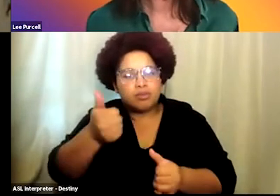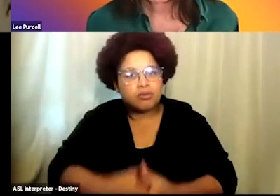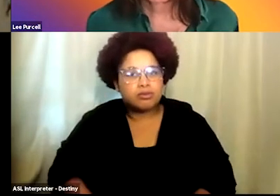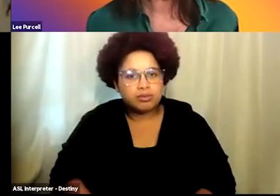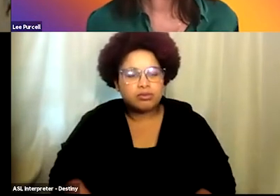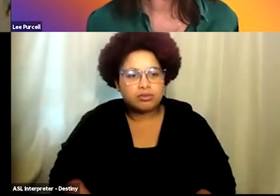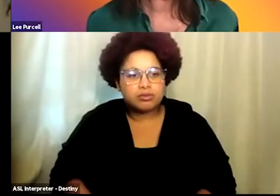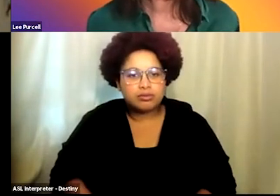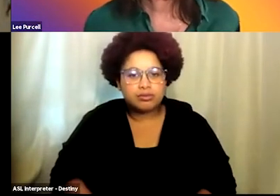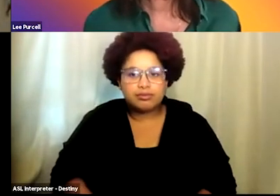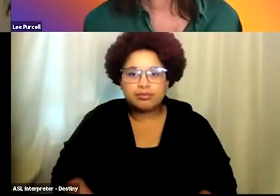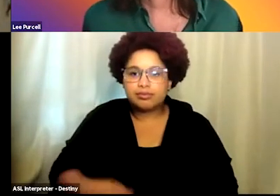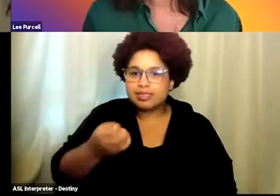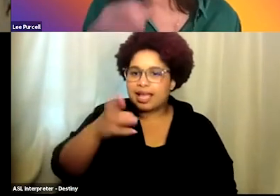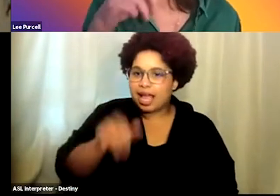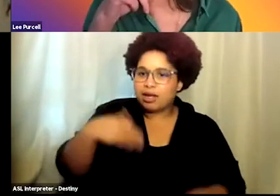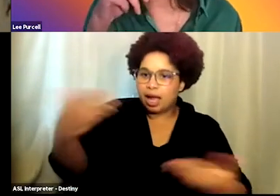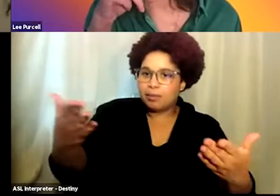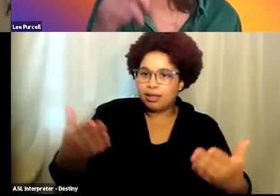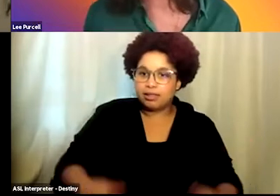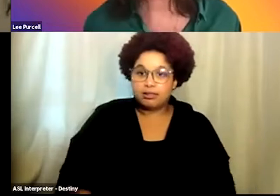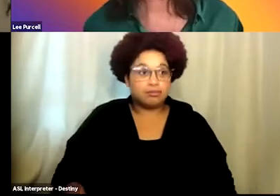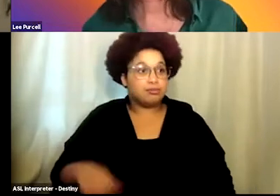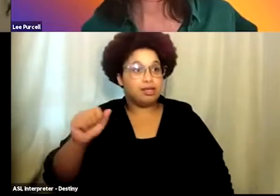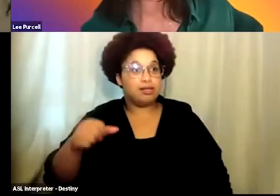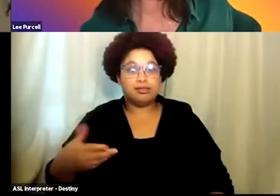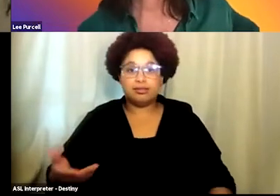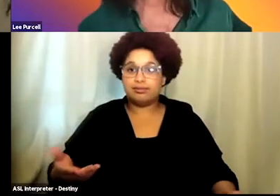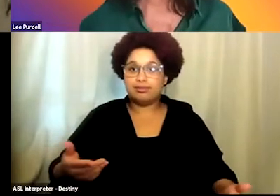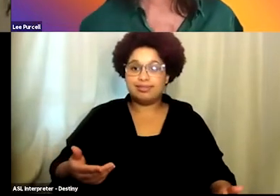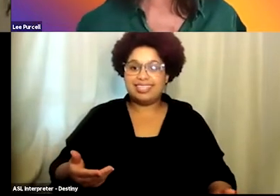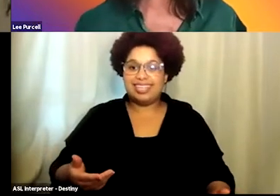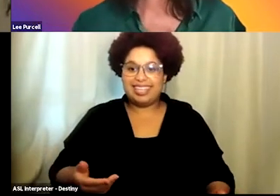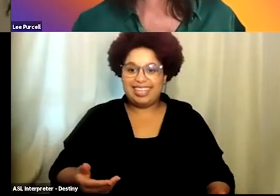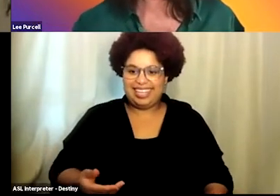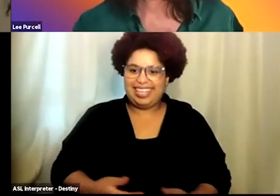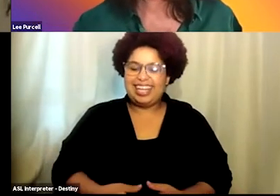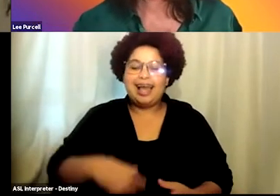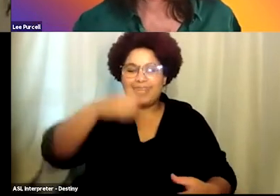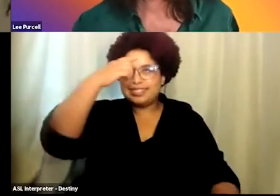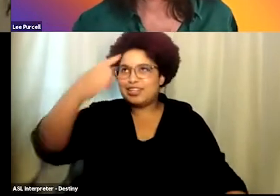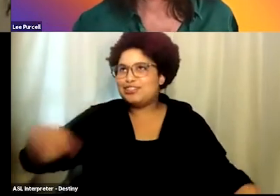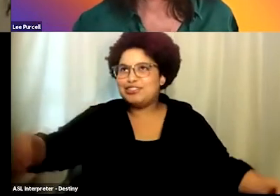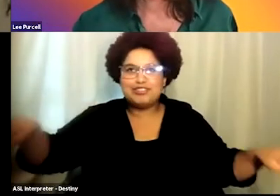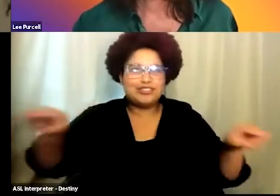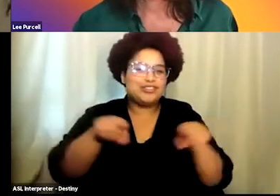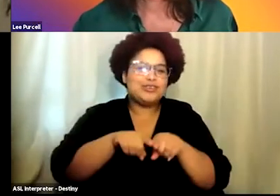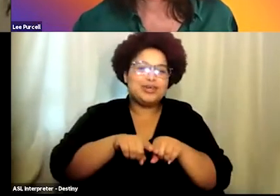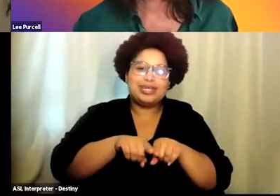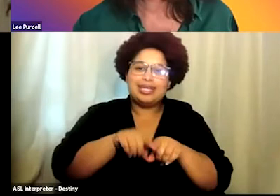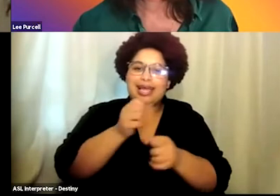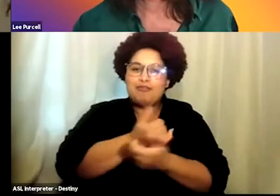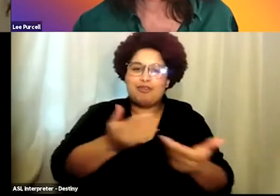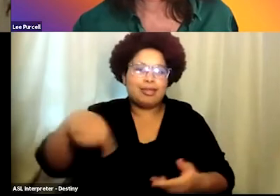Absolutely. Great. Harry, you're up. I'm up, eh? I totally, man. completely agree with everything Sheri and Lee